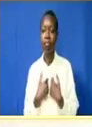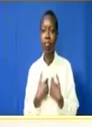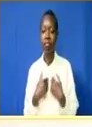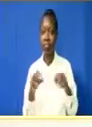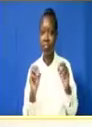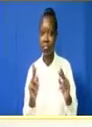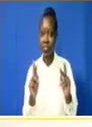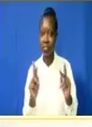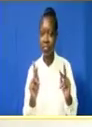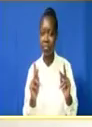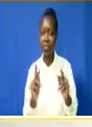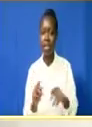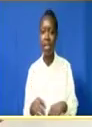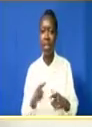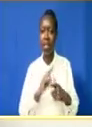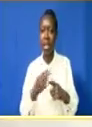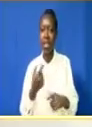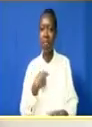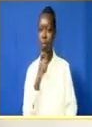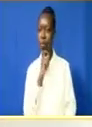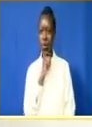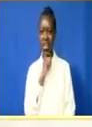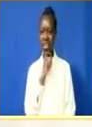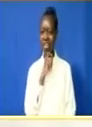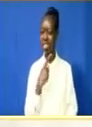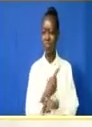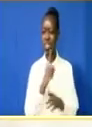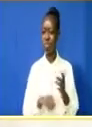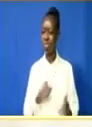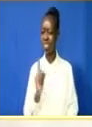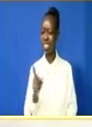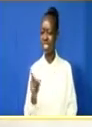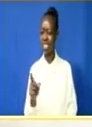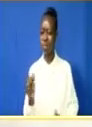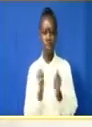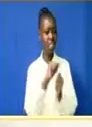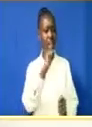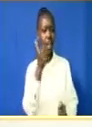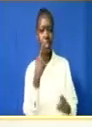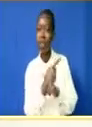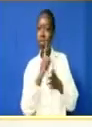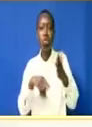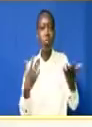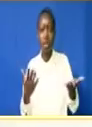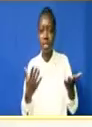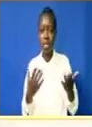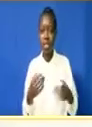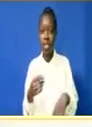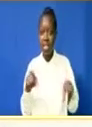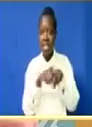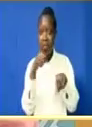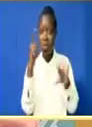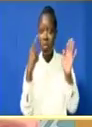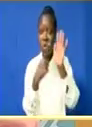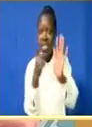Mm-hmm. So me, I got to wonder, what's the difference? Okay. Mm-hmm. Have you ever noticed that? Yeah, and